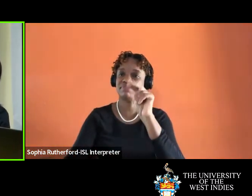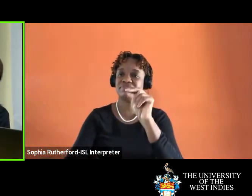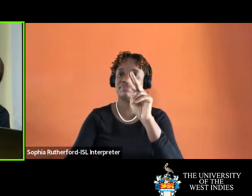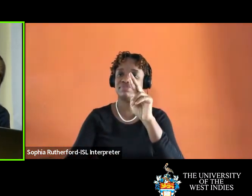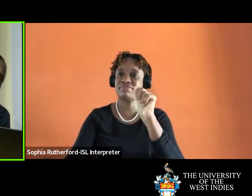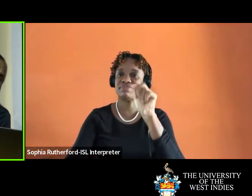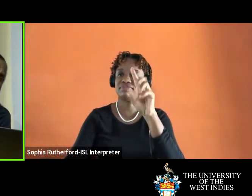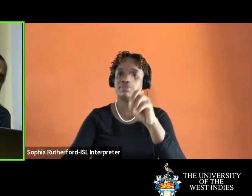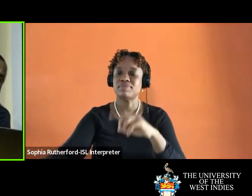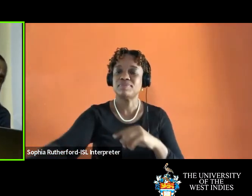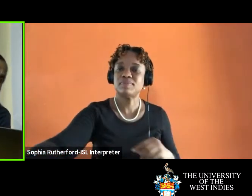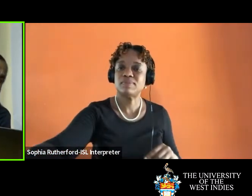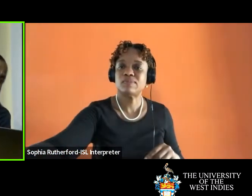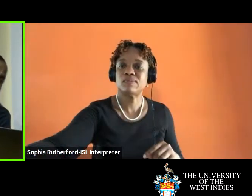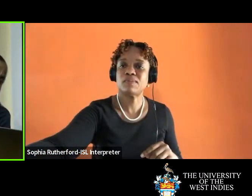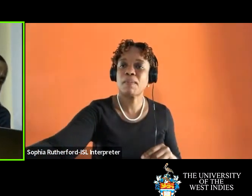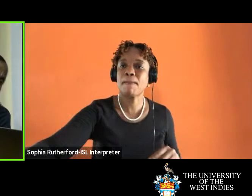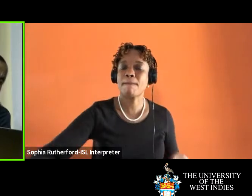Is he on?